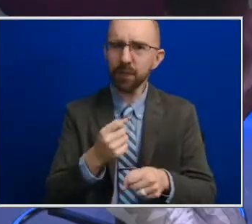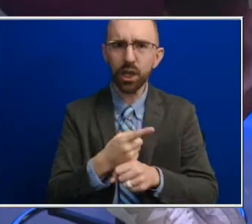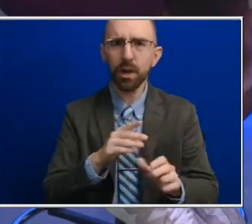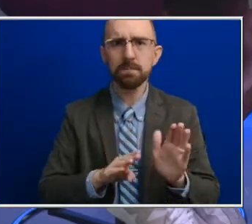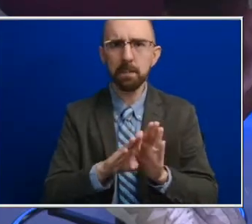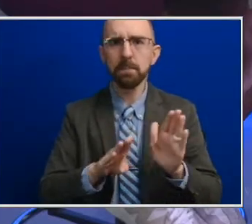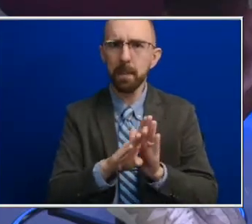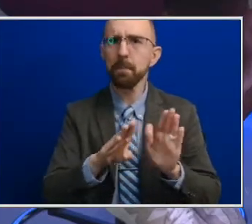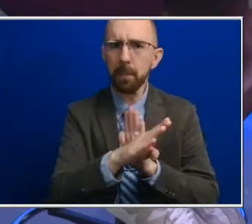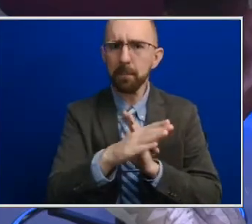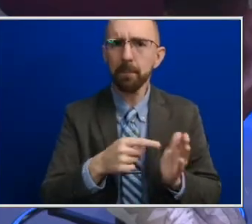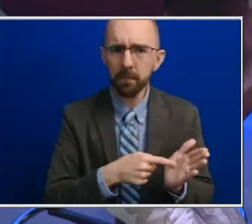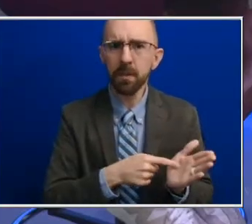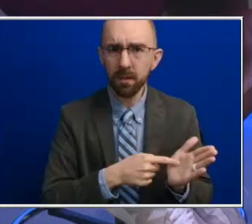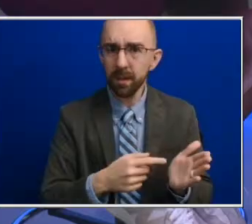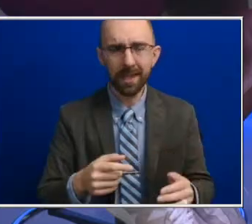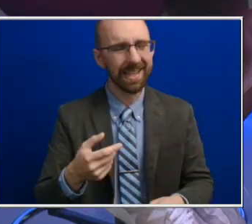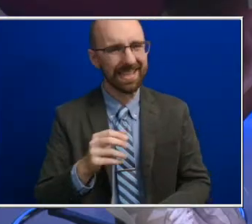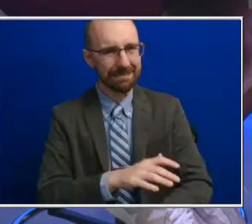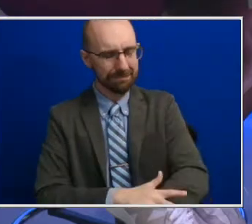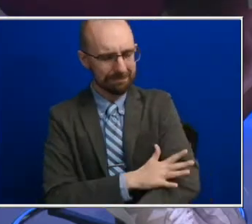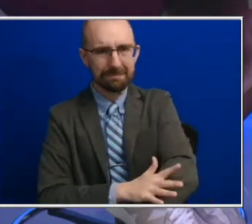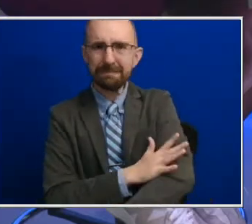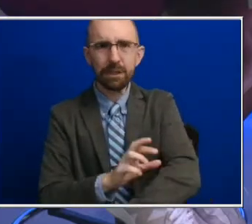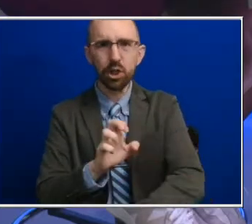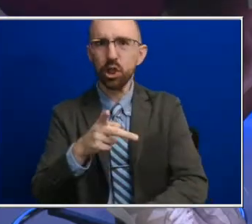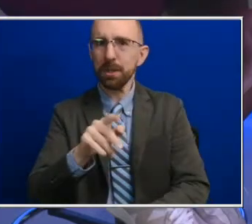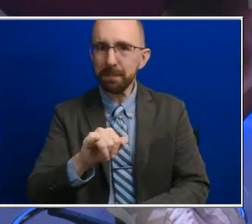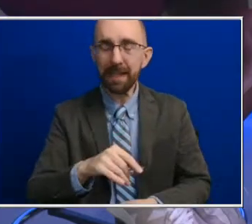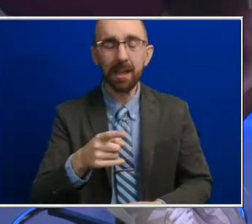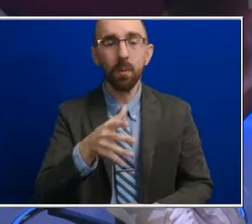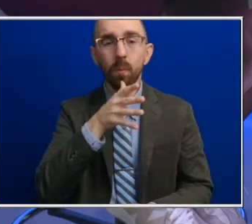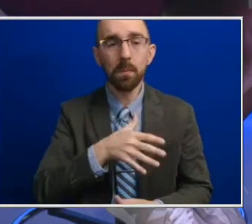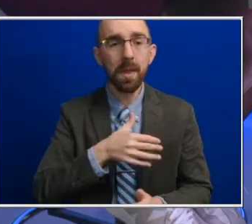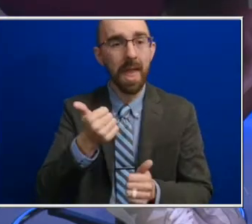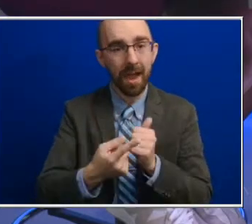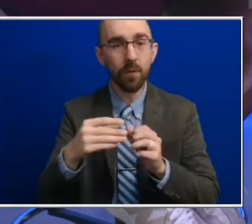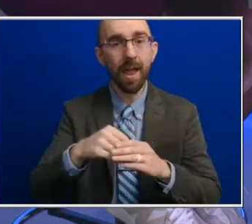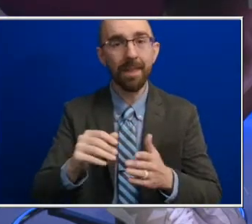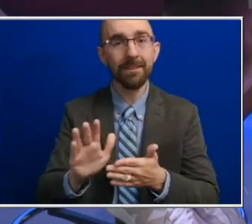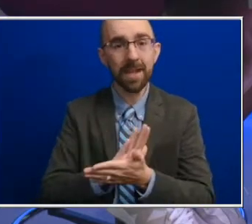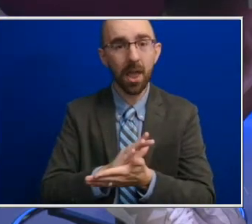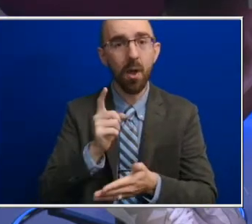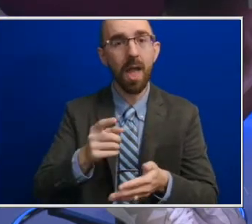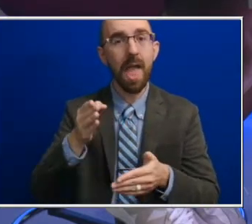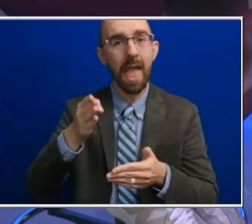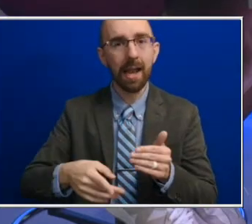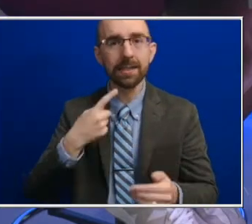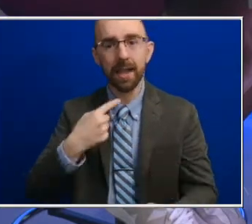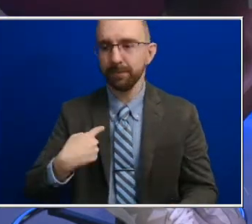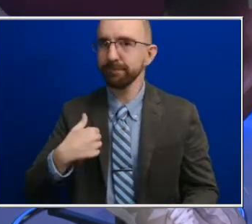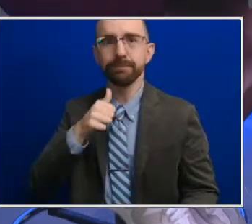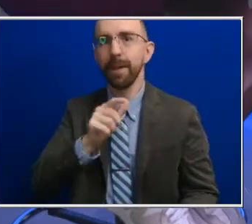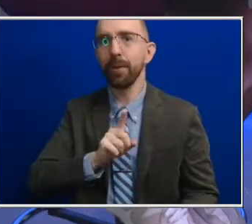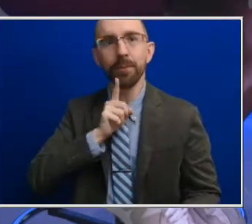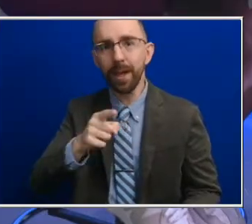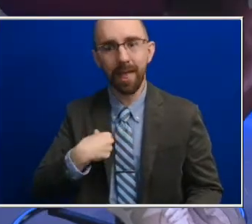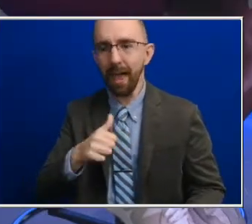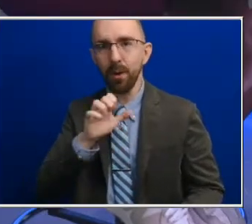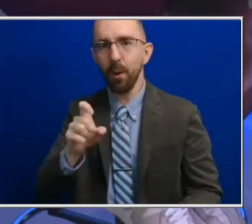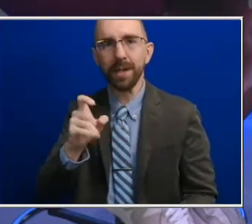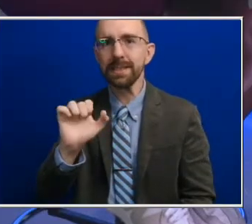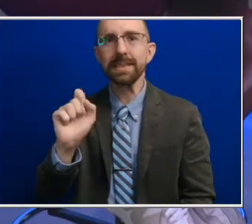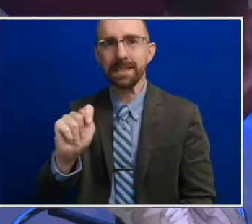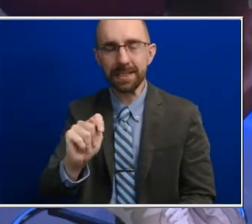I watched a video where the woman, everyone in the video ended it by saying, I'm not real. I don't exist. Yeah. They look